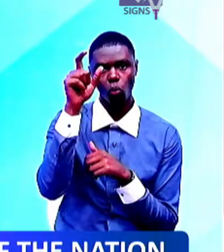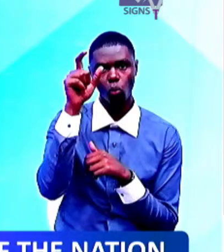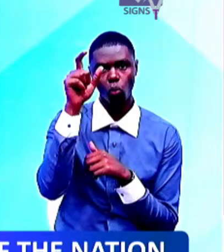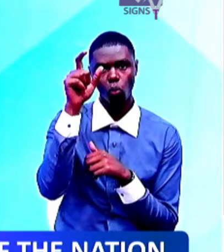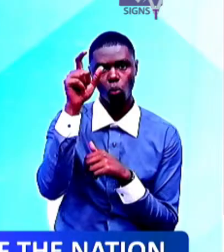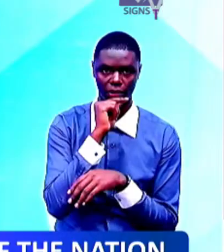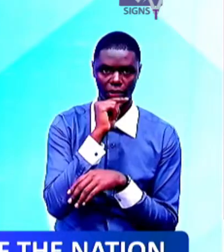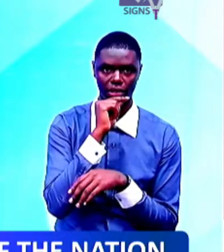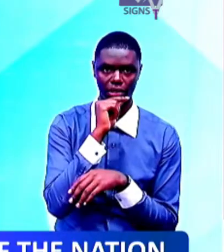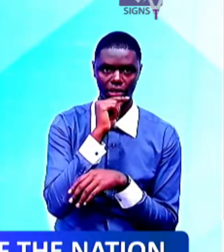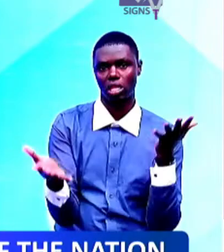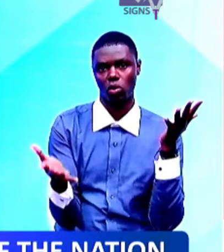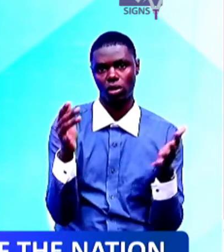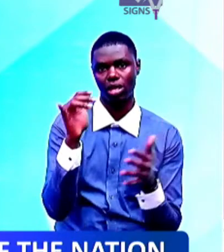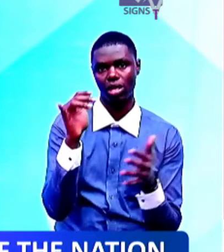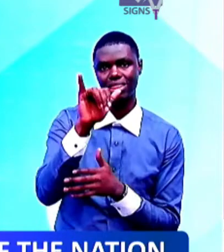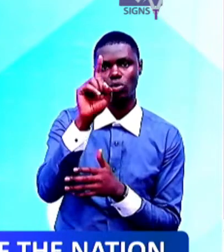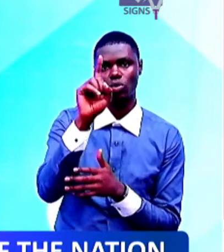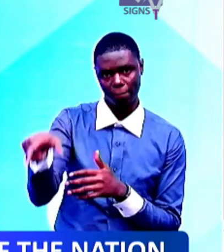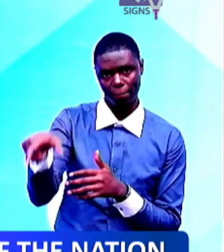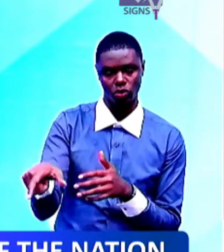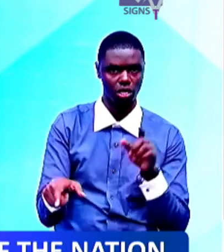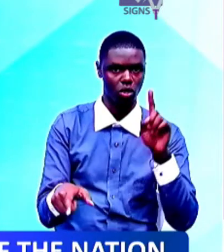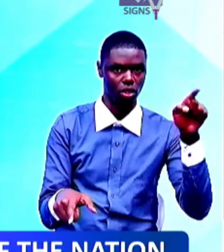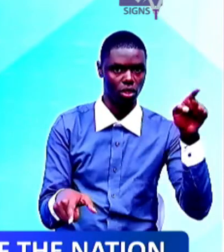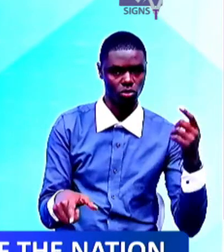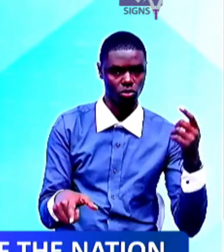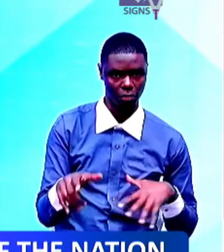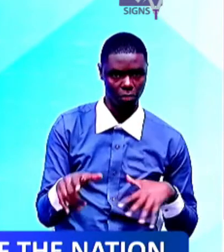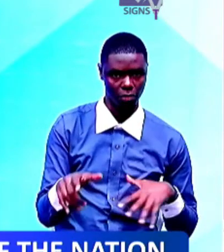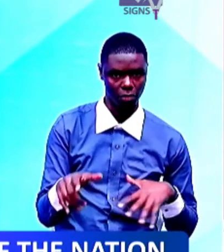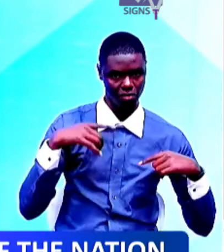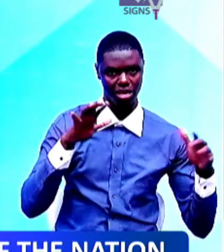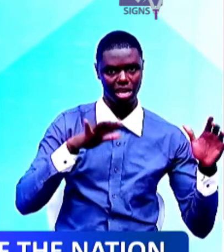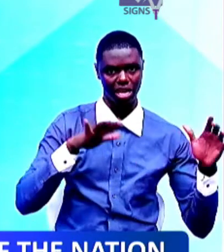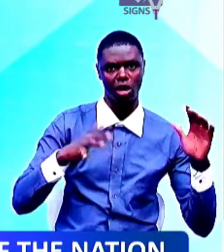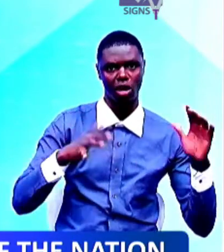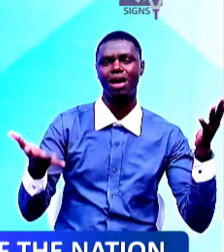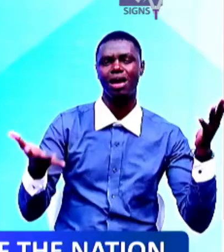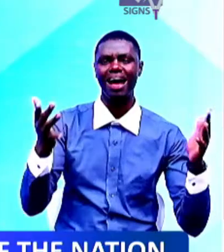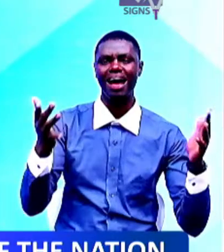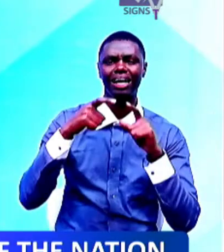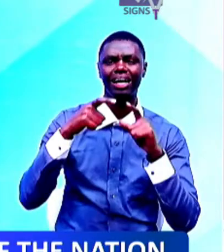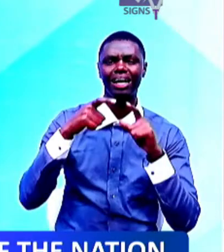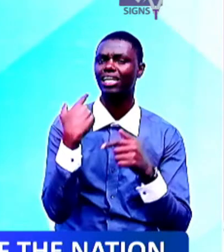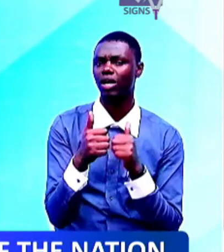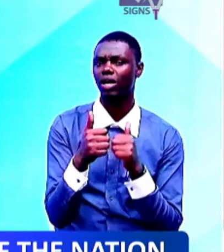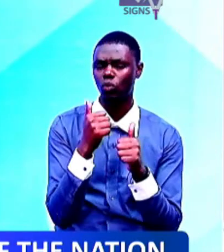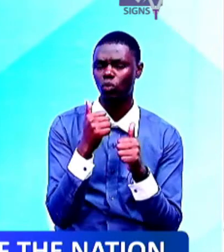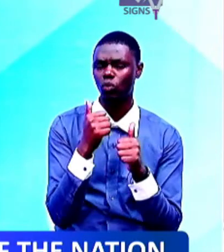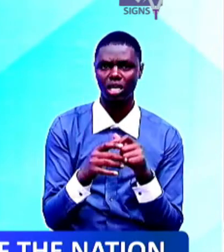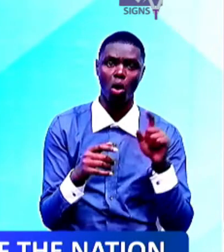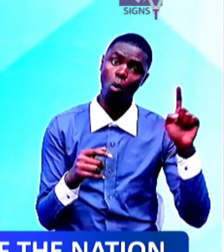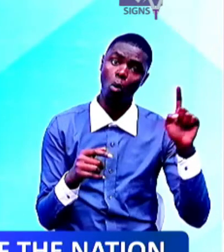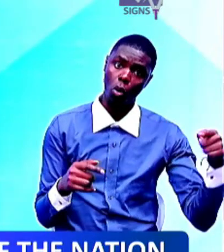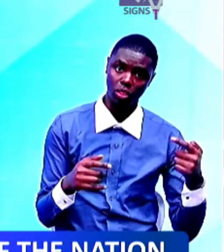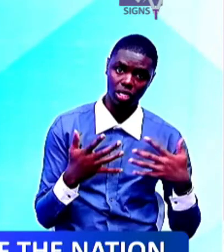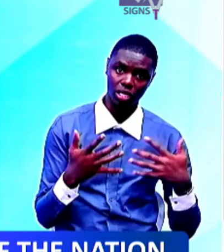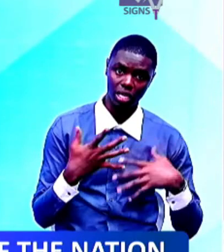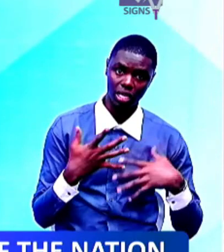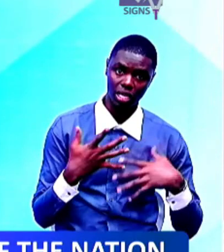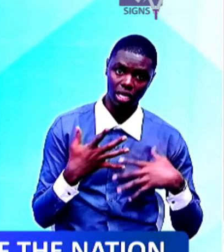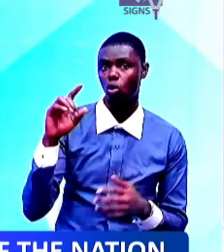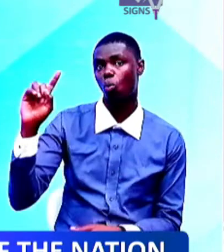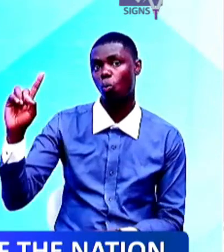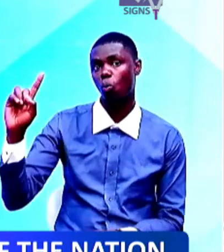they weigh in between that one person and 1,000 people living here. Which one is much greater? 1,000 covers a lot of